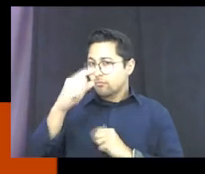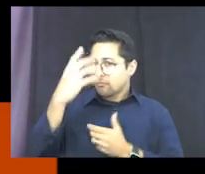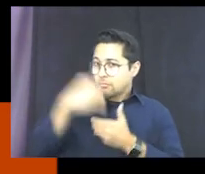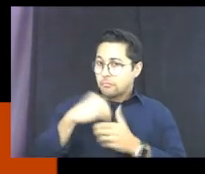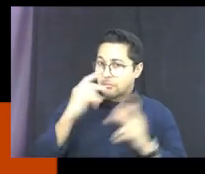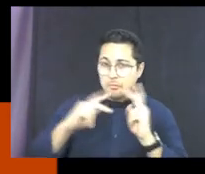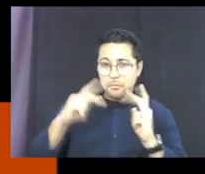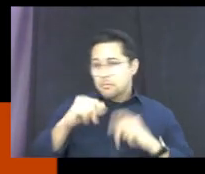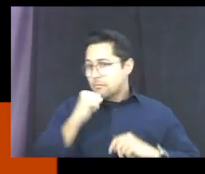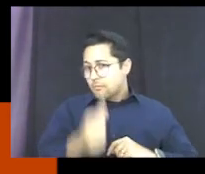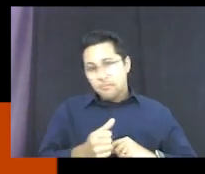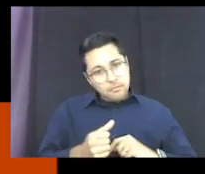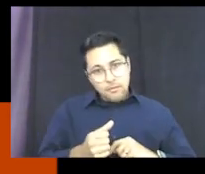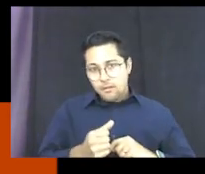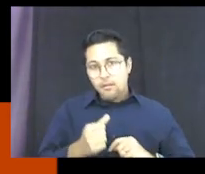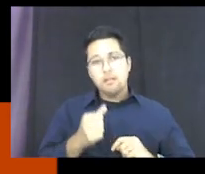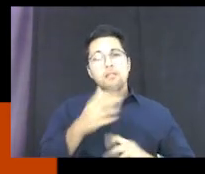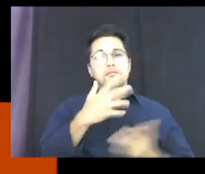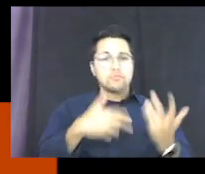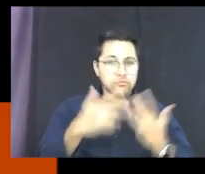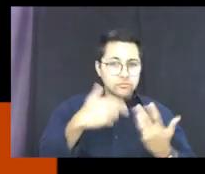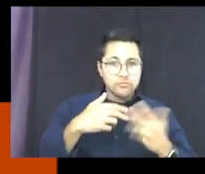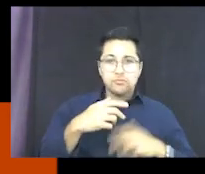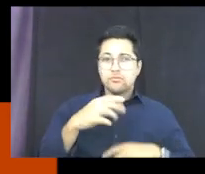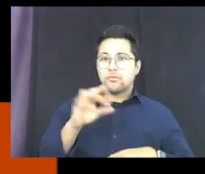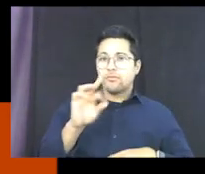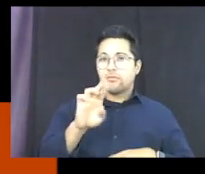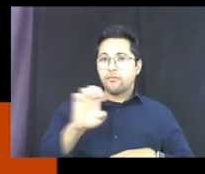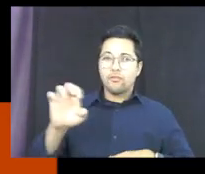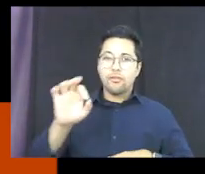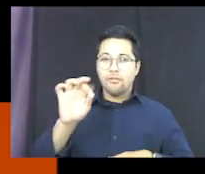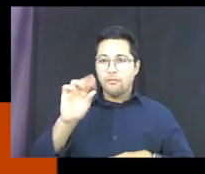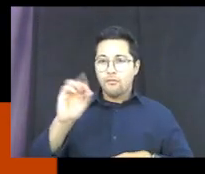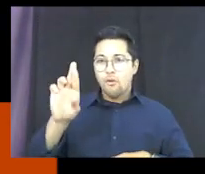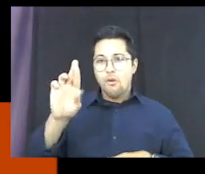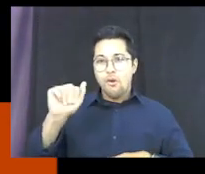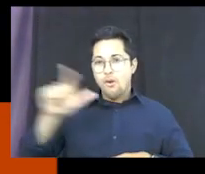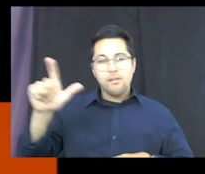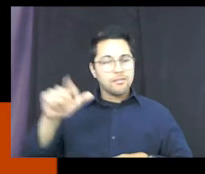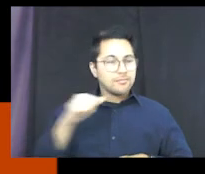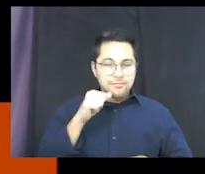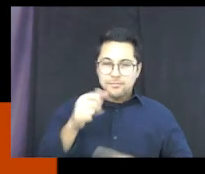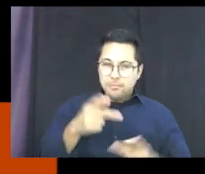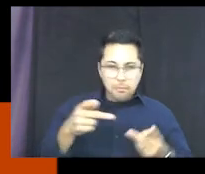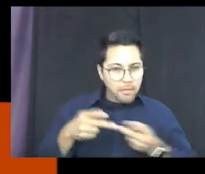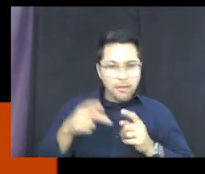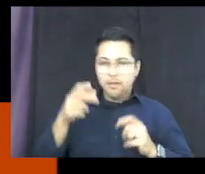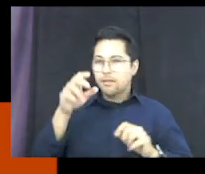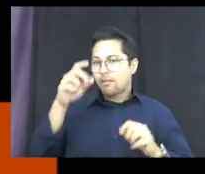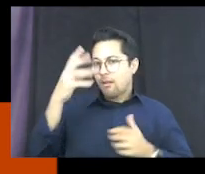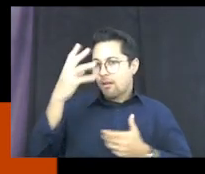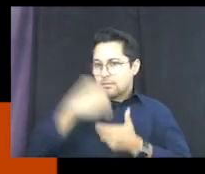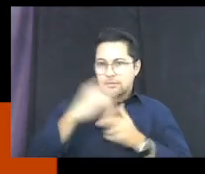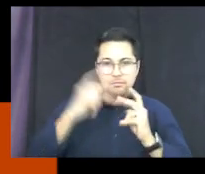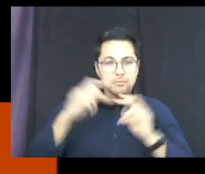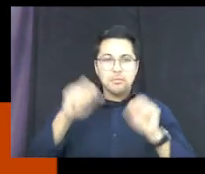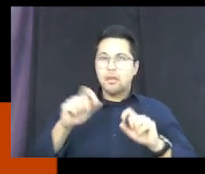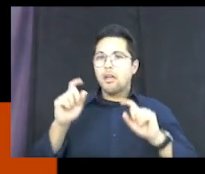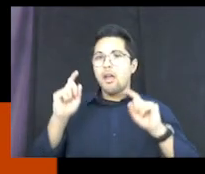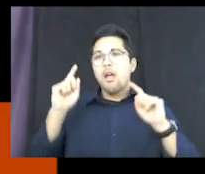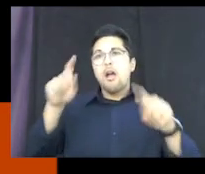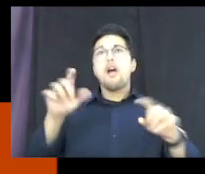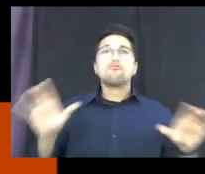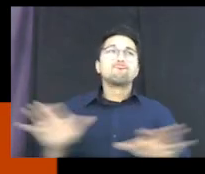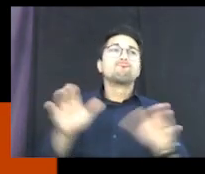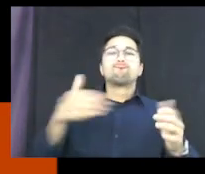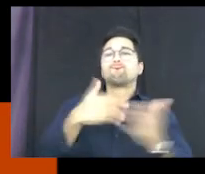not social free-for-alls. They are not places where autistic people can do exactly whatever they